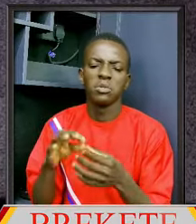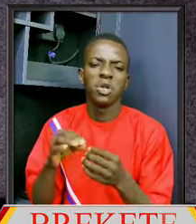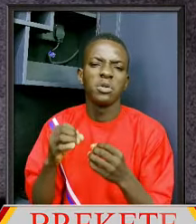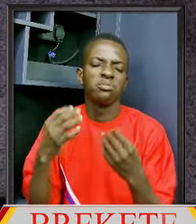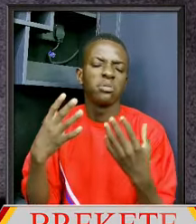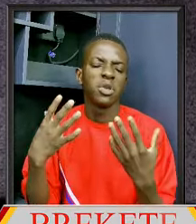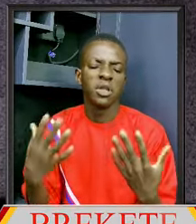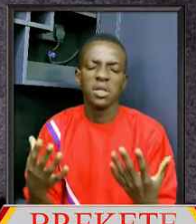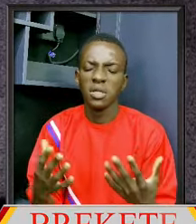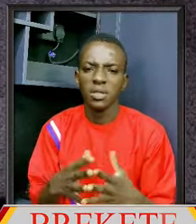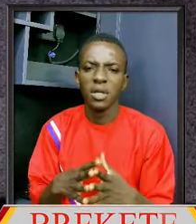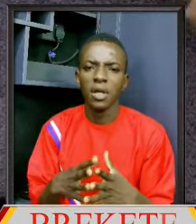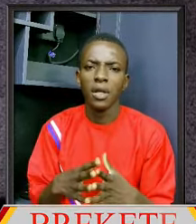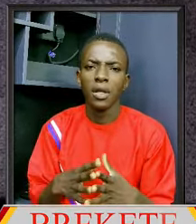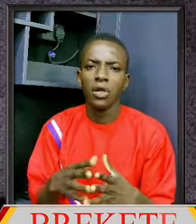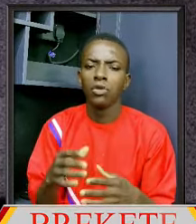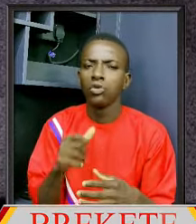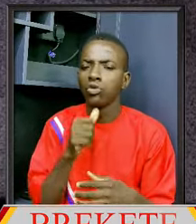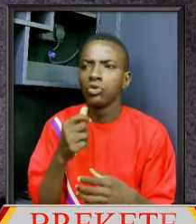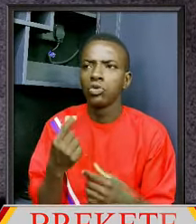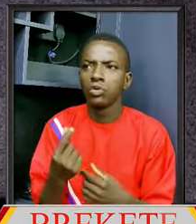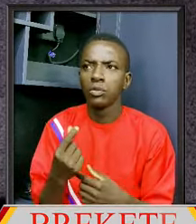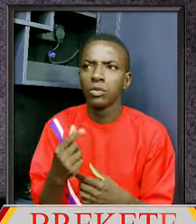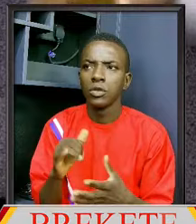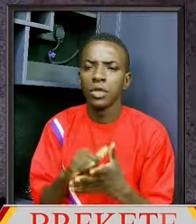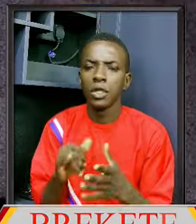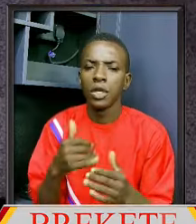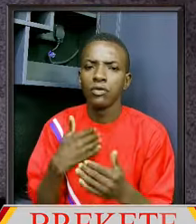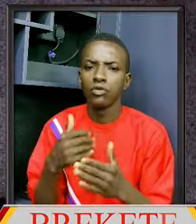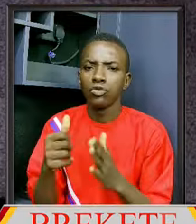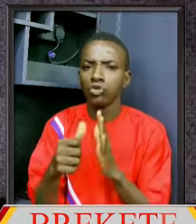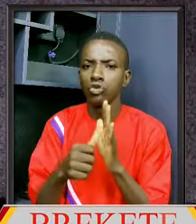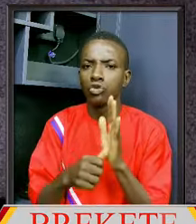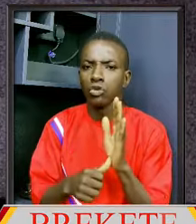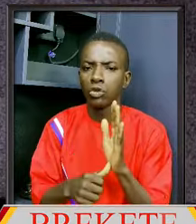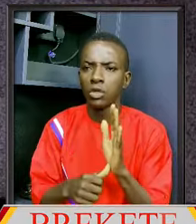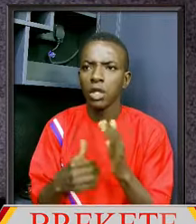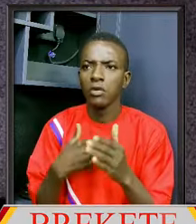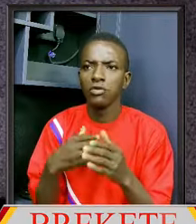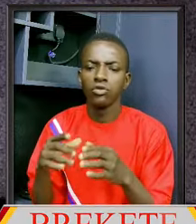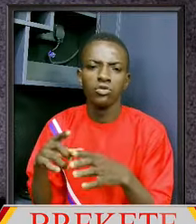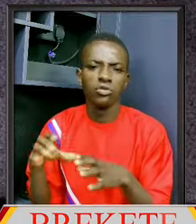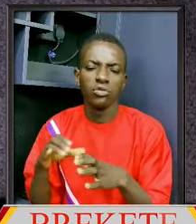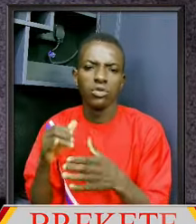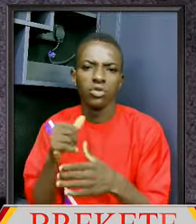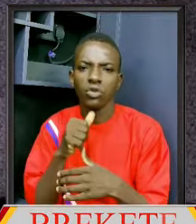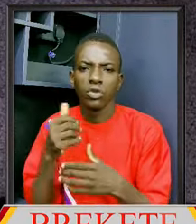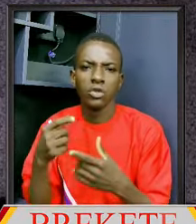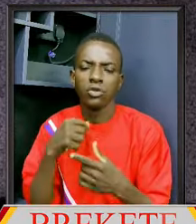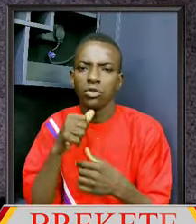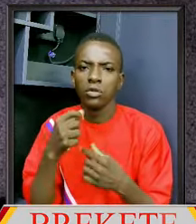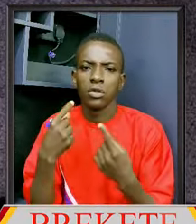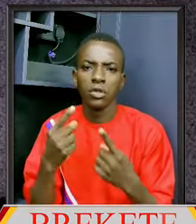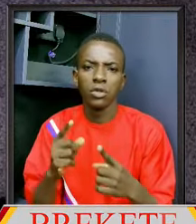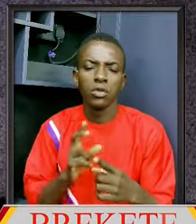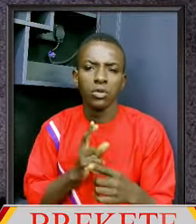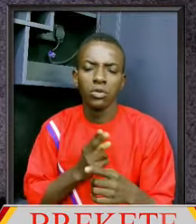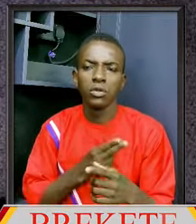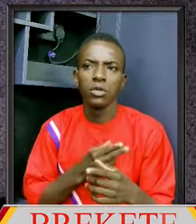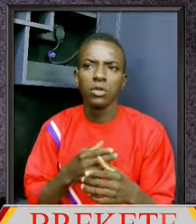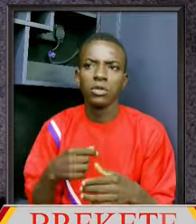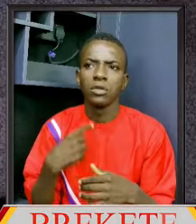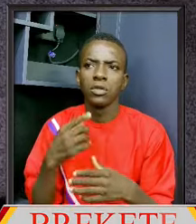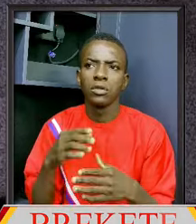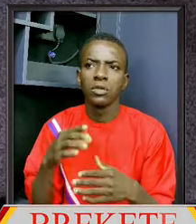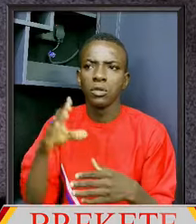plenty. Plenty not be small. Say he get to do surgery, he has to do this. Nothing what they not tell us. In